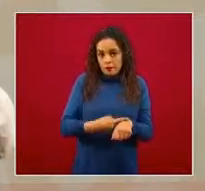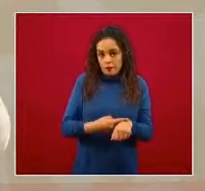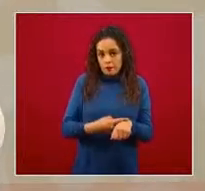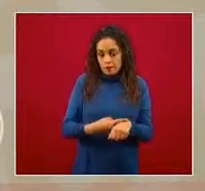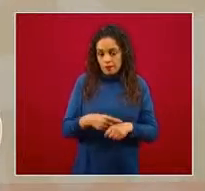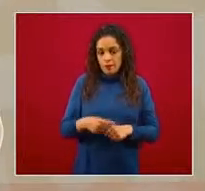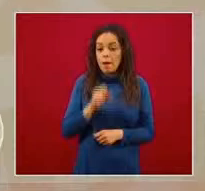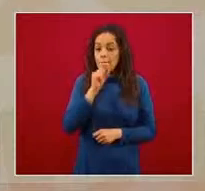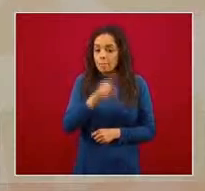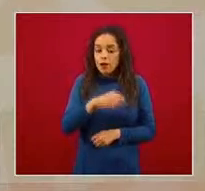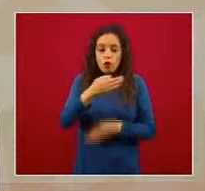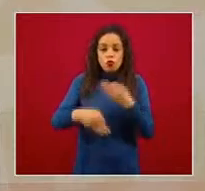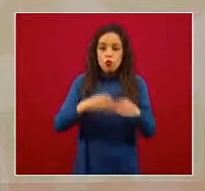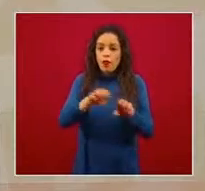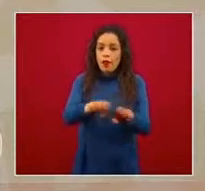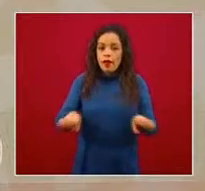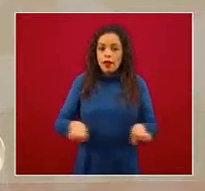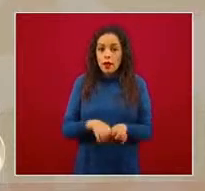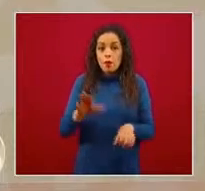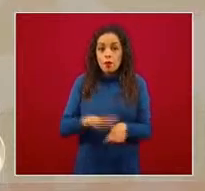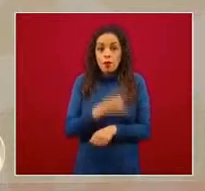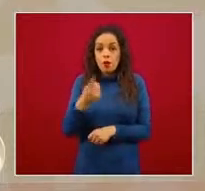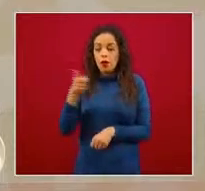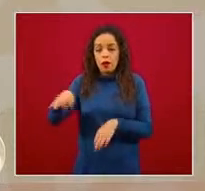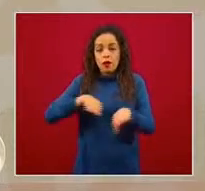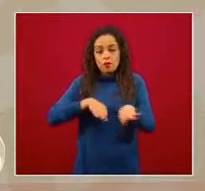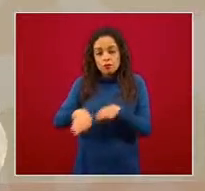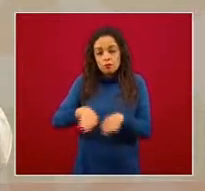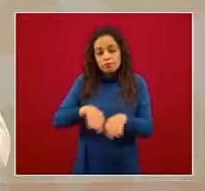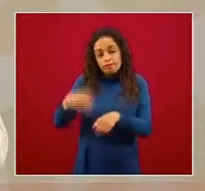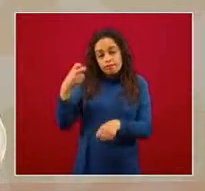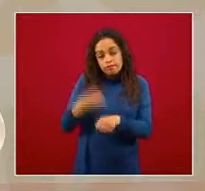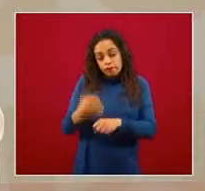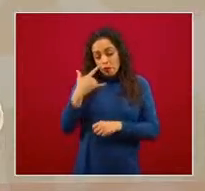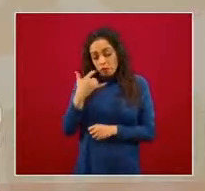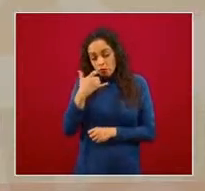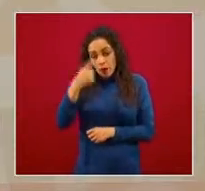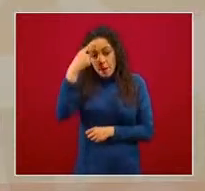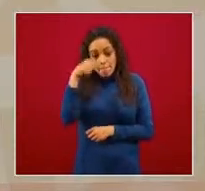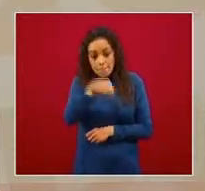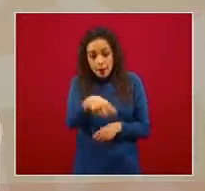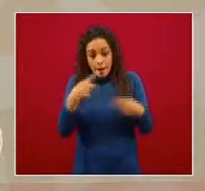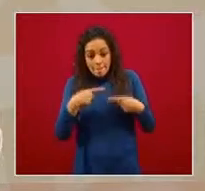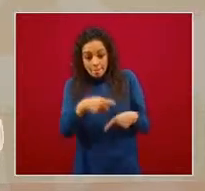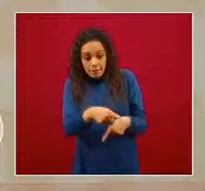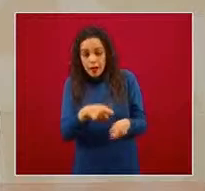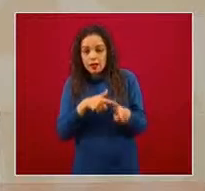clinical personnel in the hospitals, because they have managed to keep the patients alive.